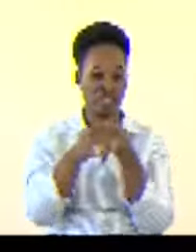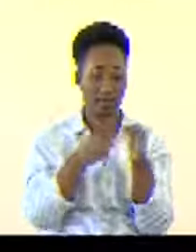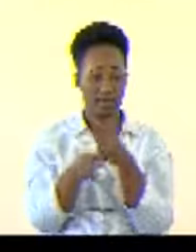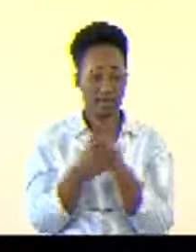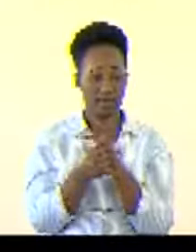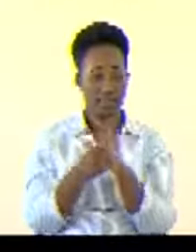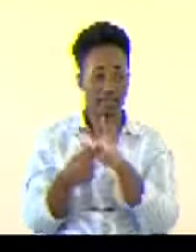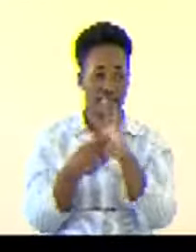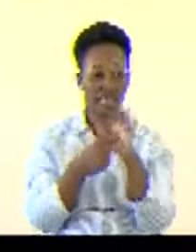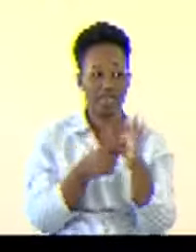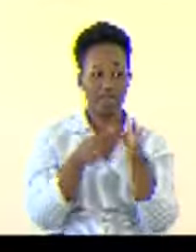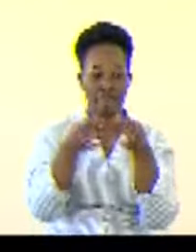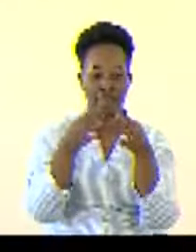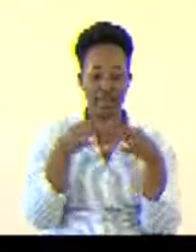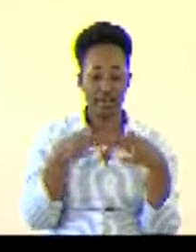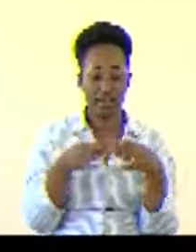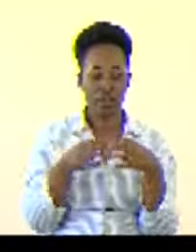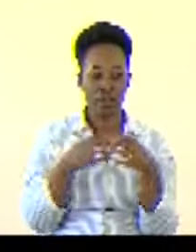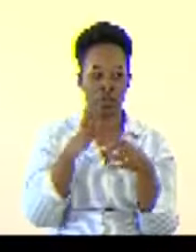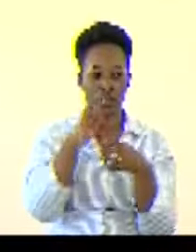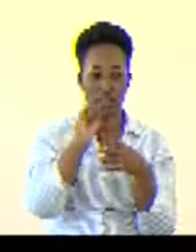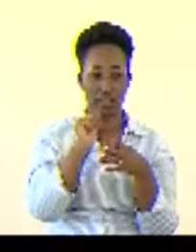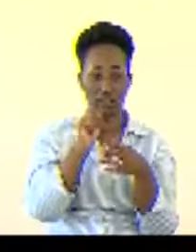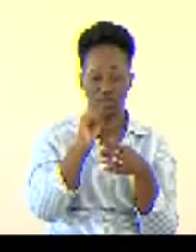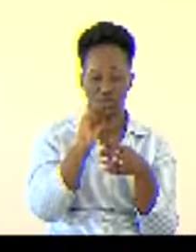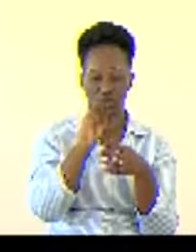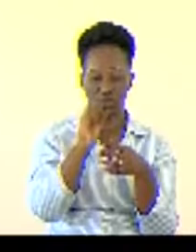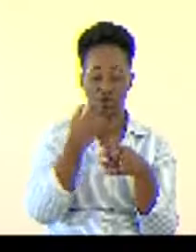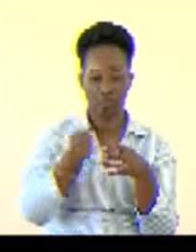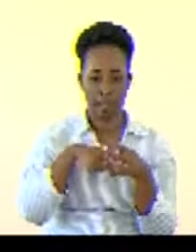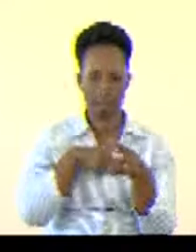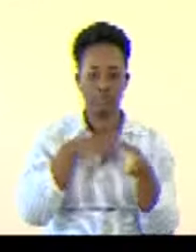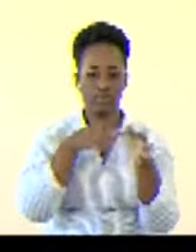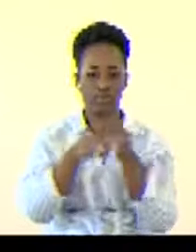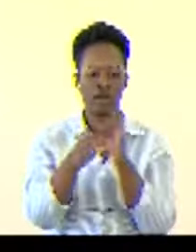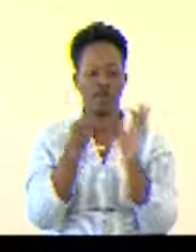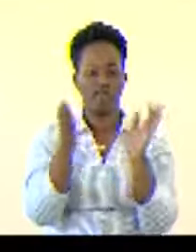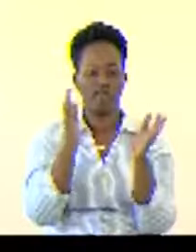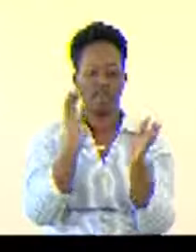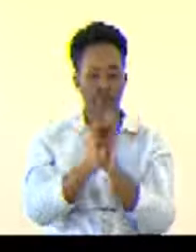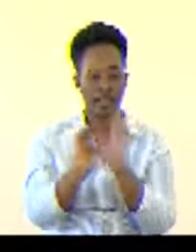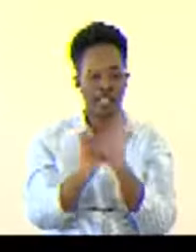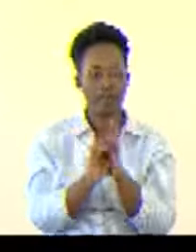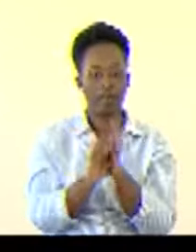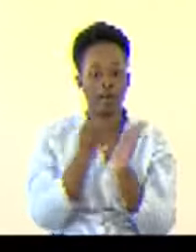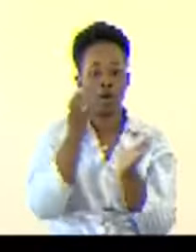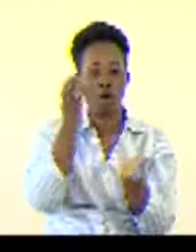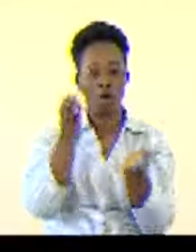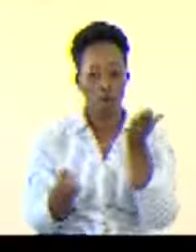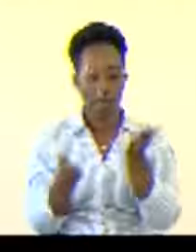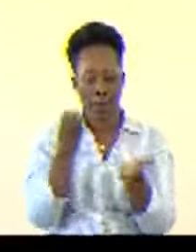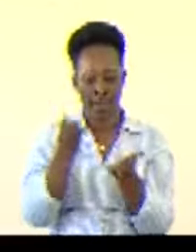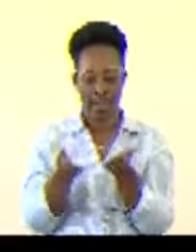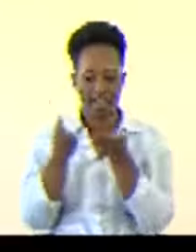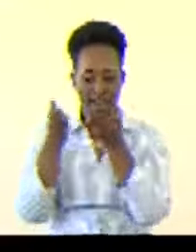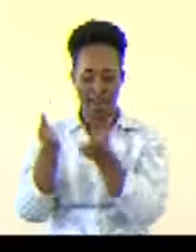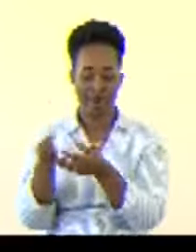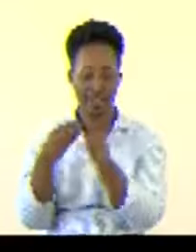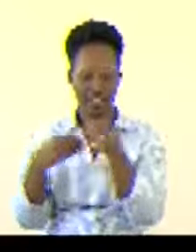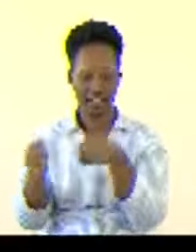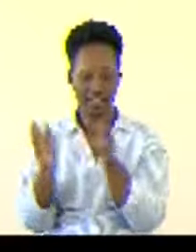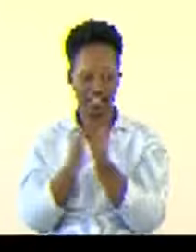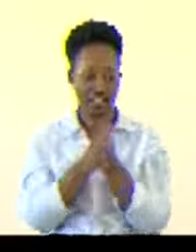here, we shall interpret them. We shall, for example, compare the current assets and the current liabilities. When